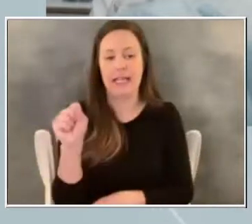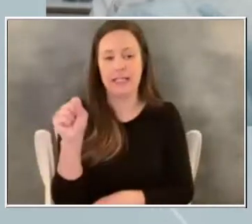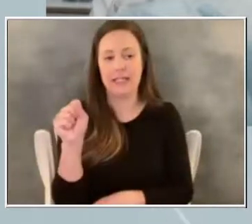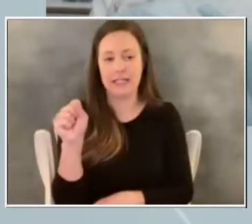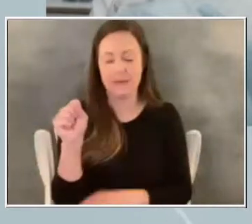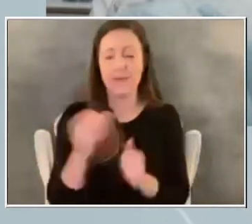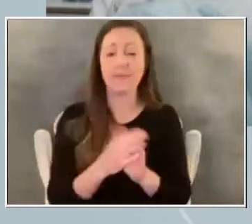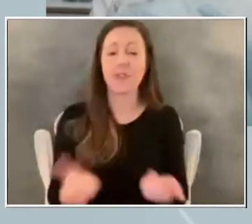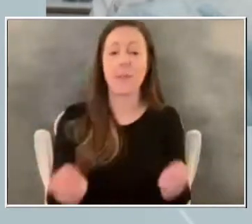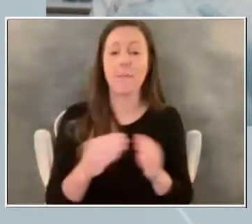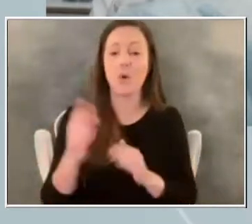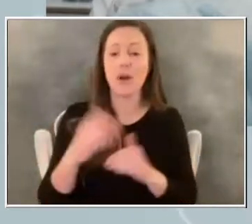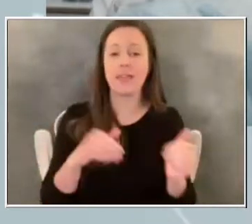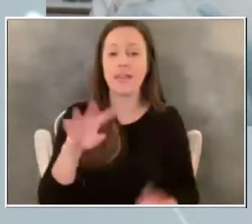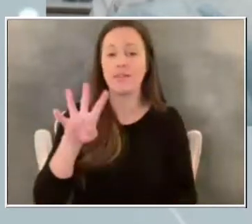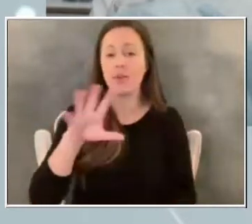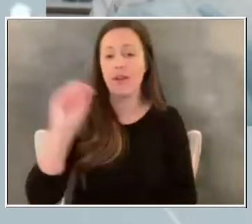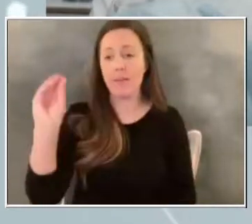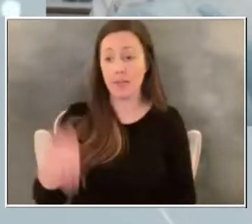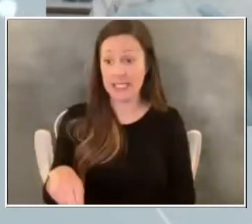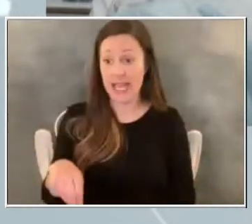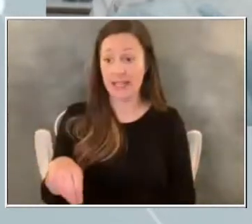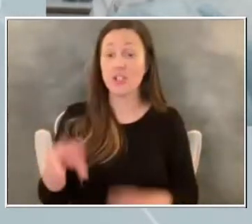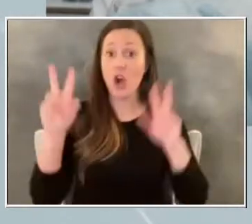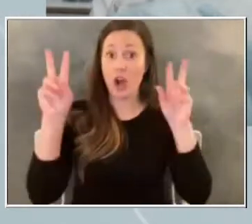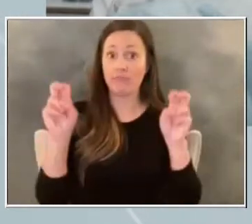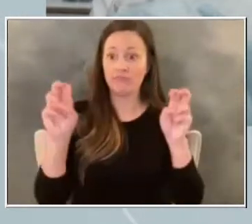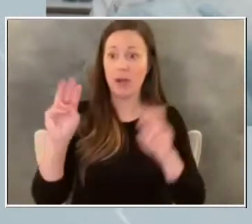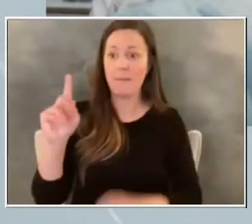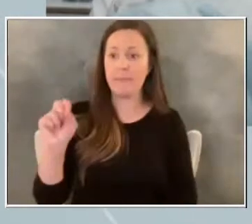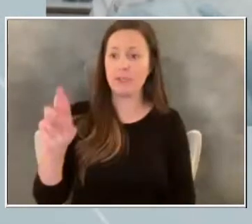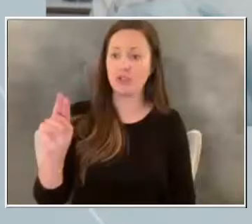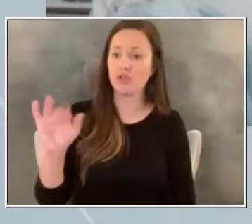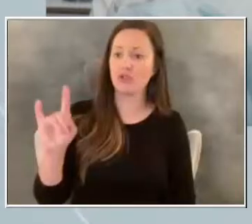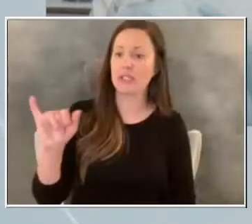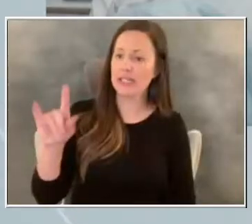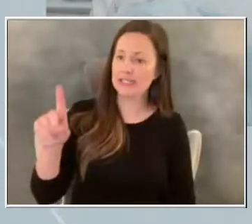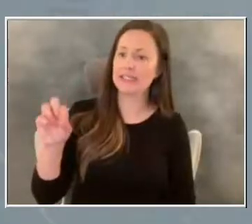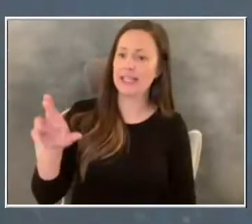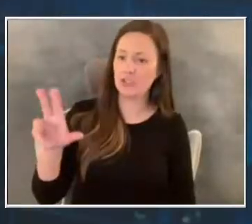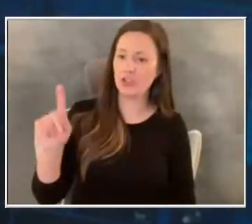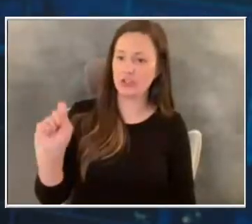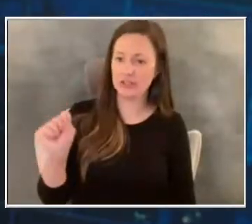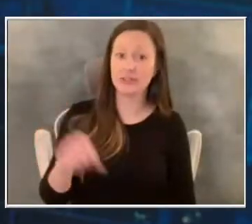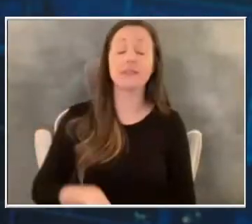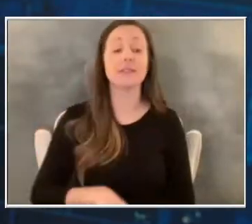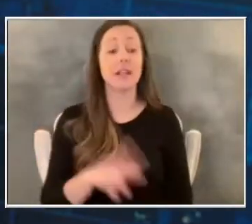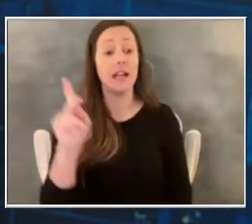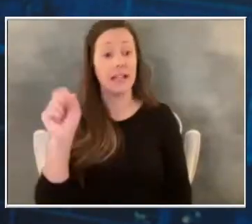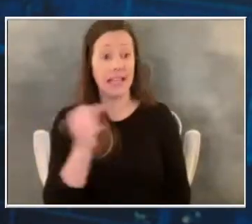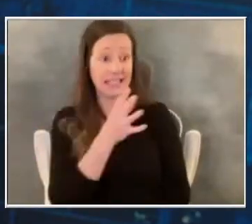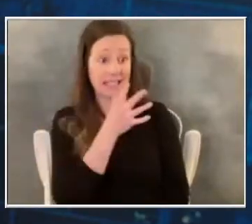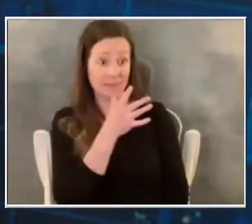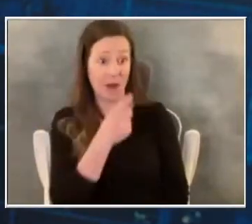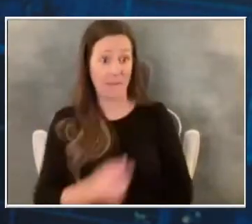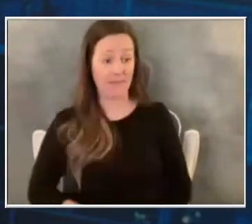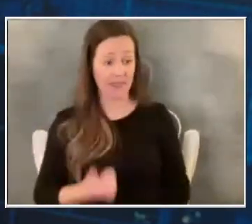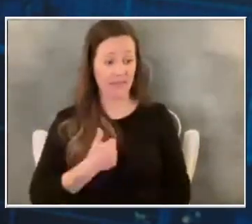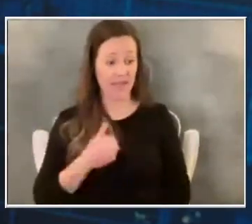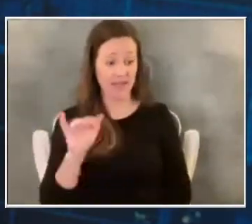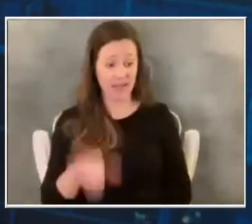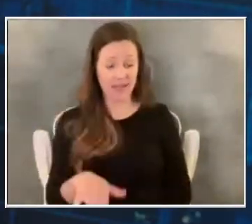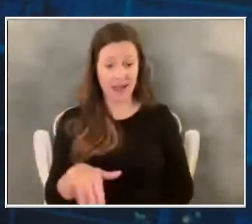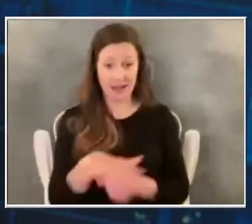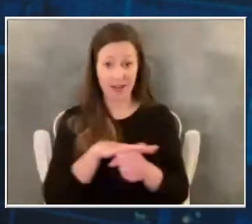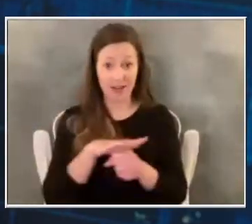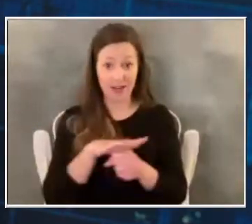are considered maternity deserts. A Kansas mom living in a maternity desert recently shared her dramatic story